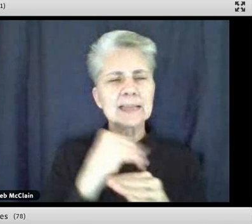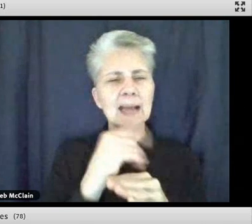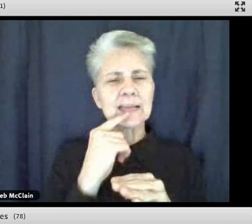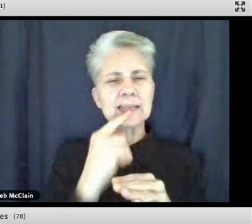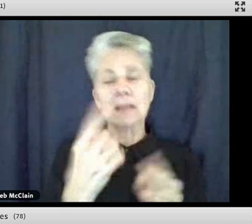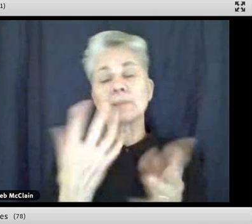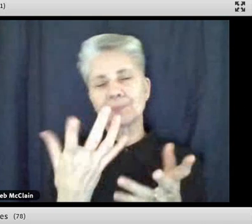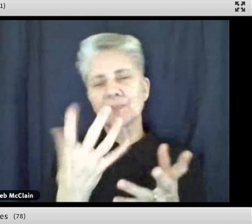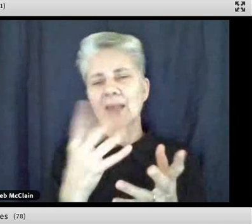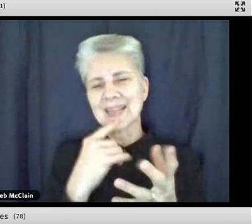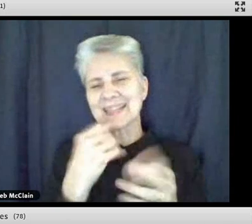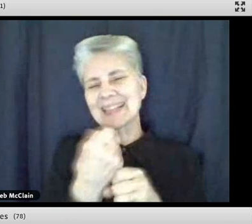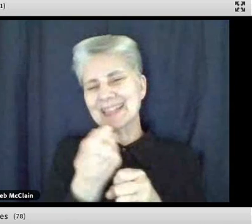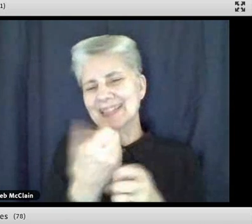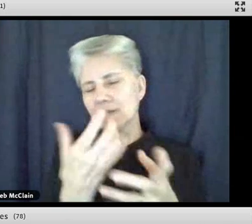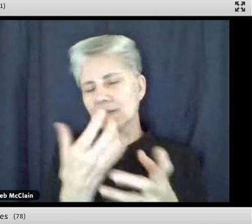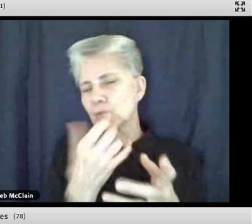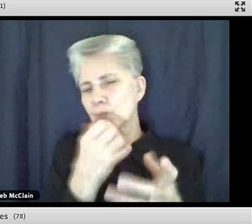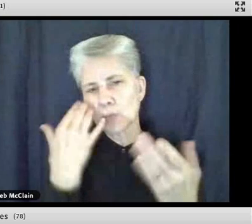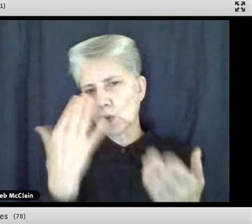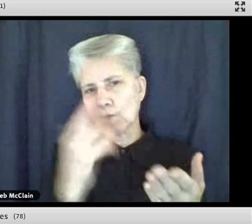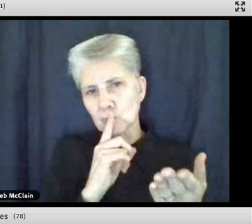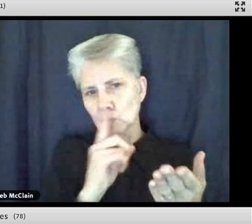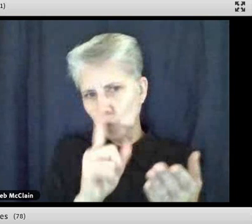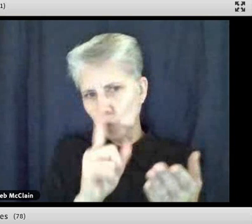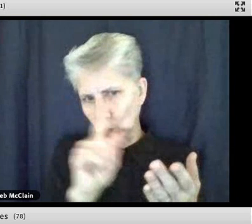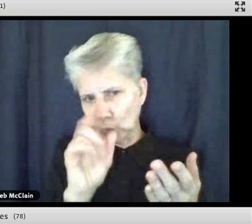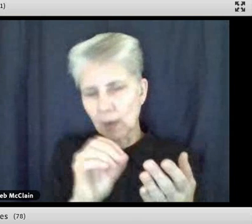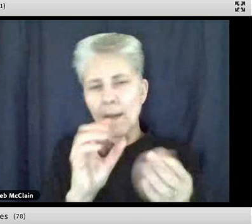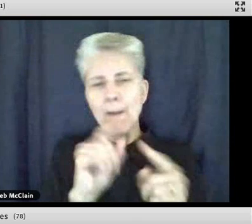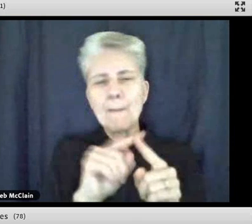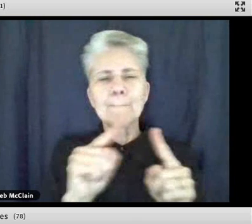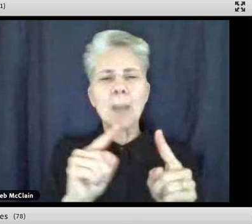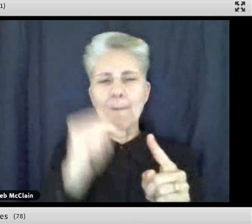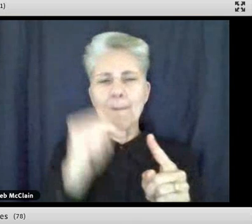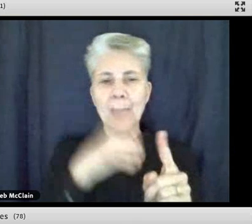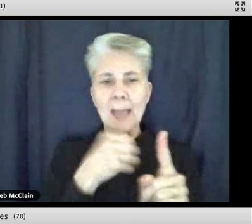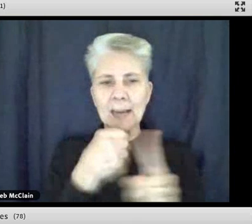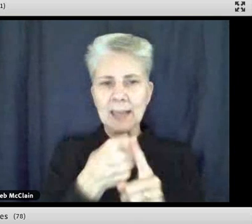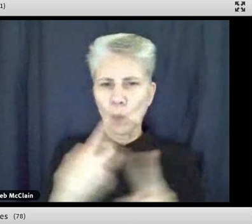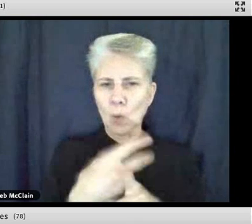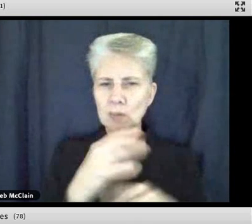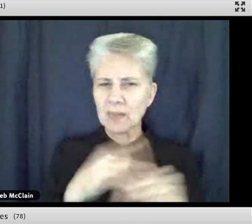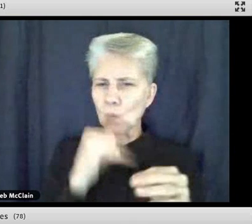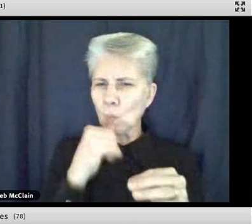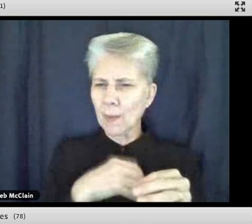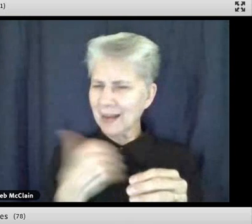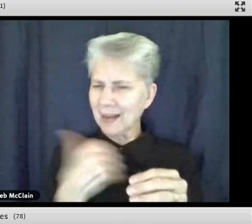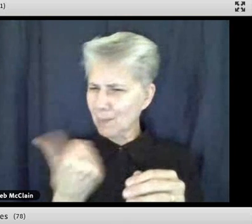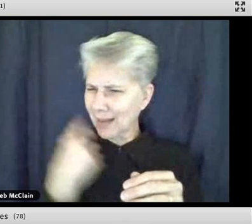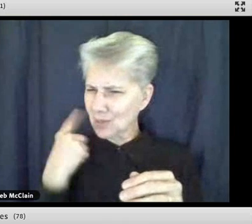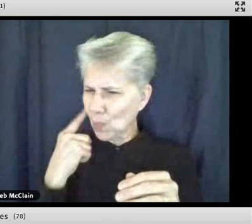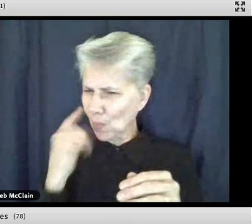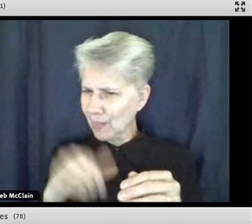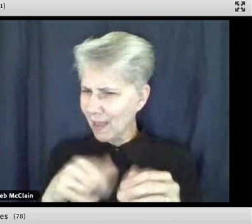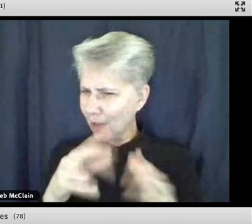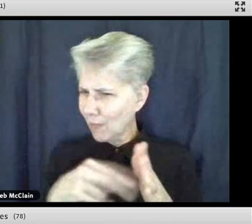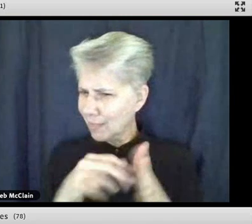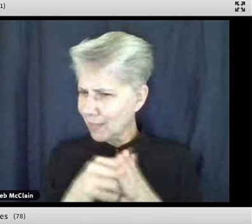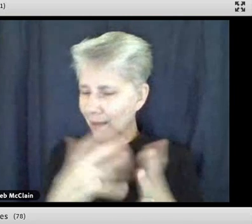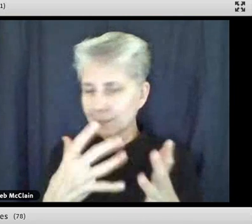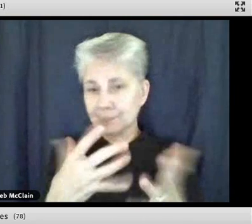really know for sure, but more, it was men were hit worse than women. Has anybody else read that? And again, it wasn't a medical article, it's just something I was